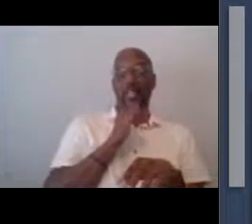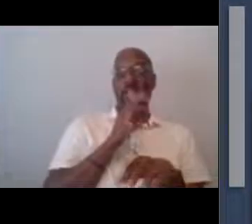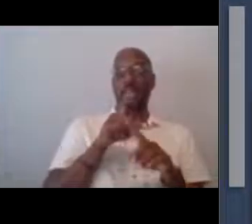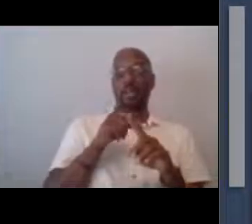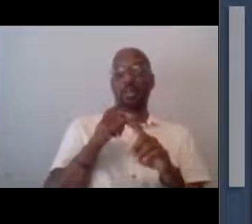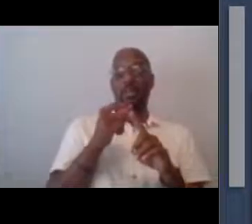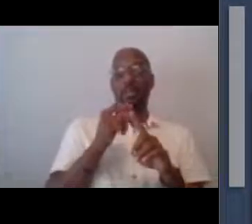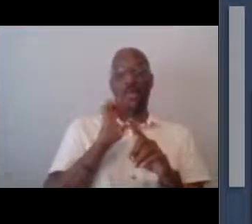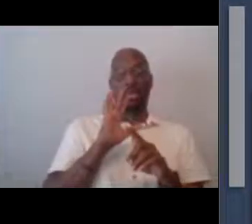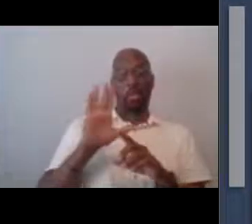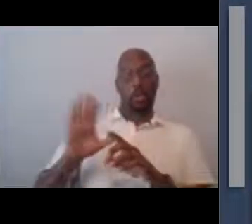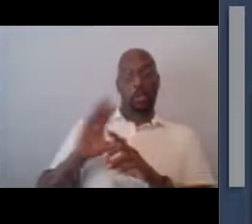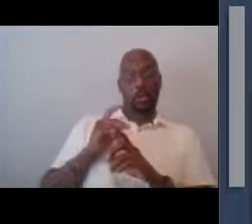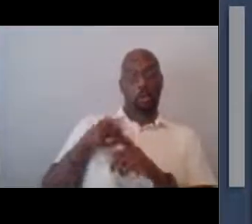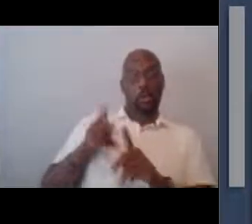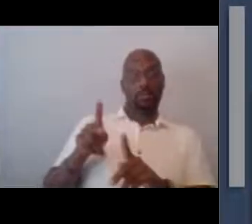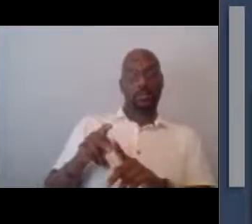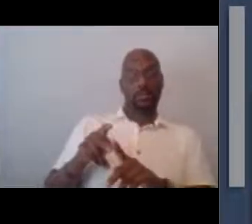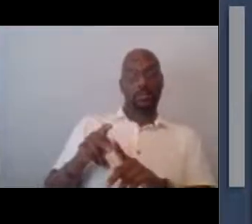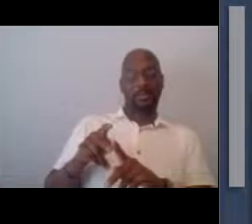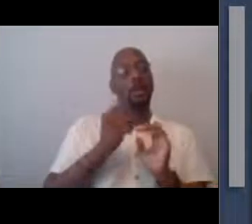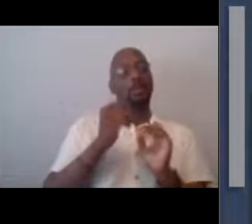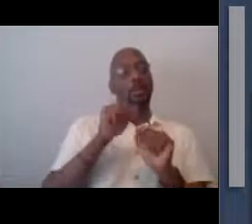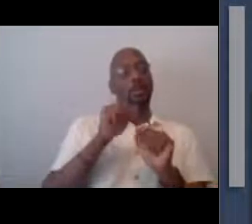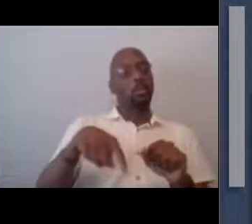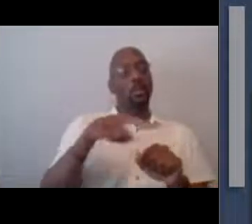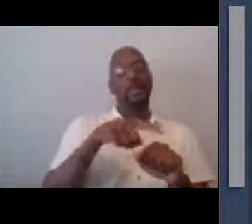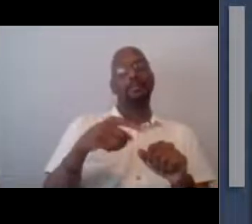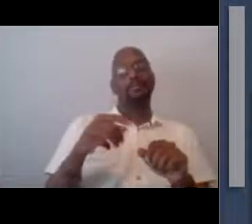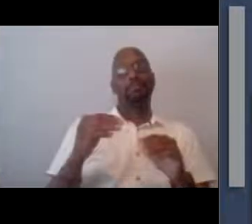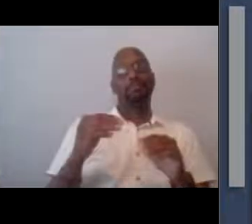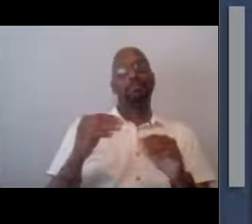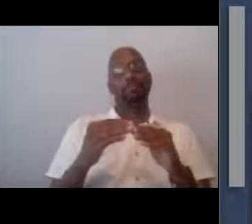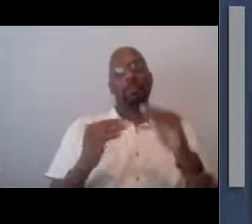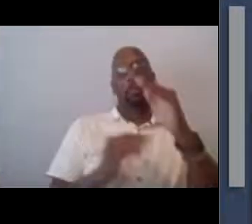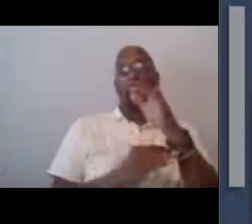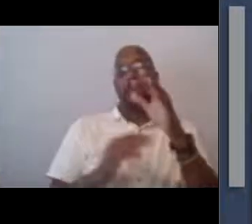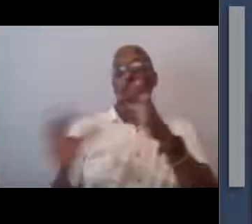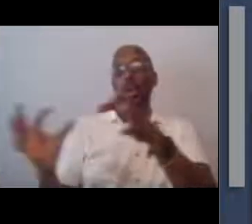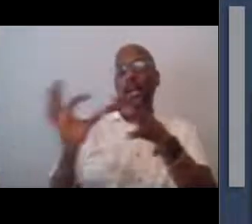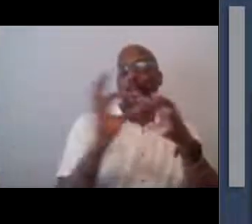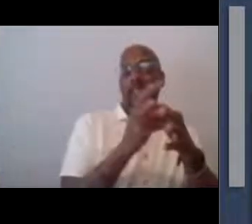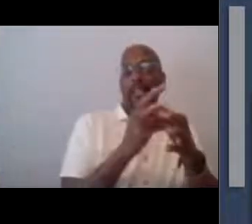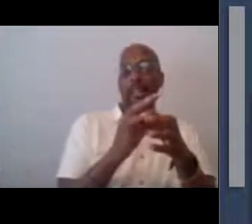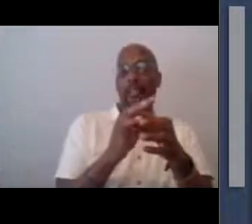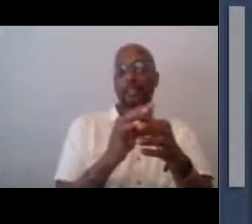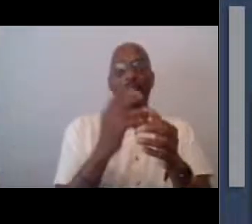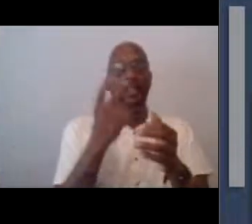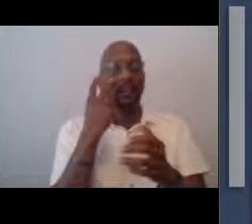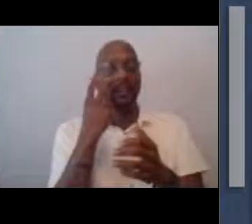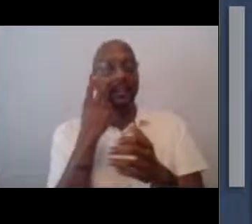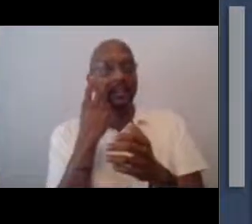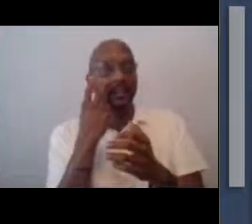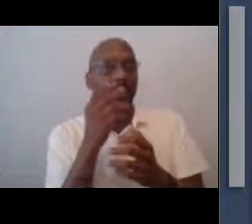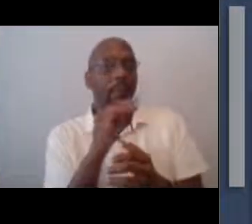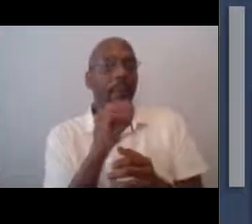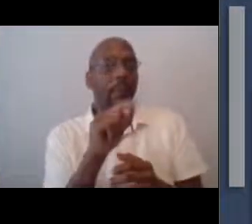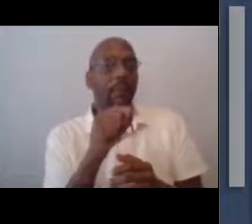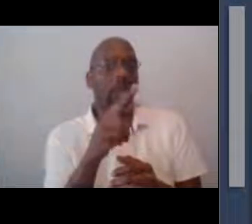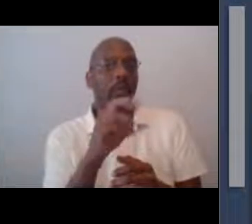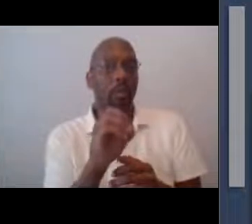can we bridge that? Because ultimately, when you look at a Metro or OCTA or even a Caltrans, they're